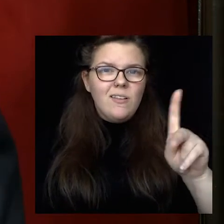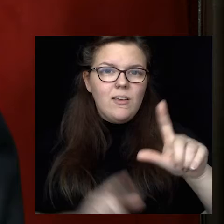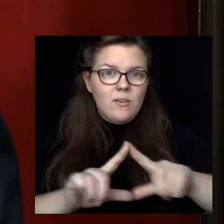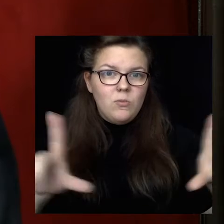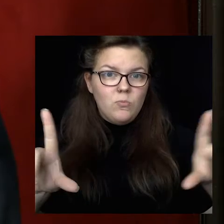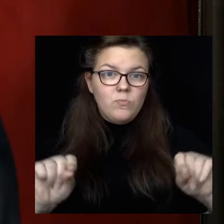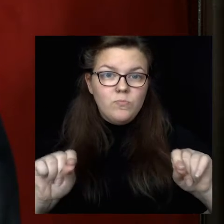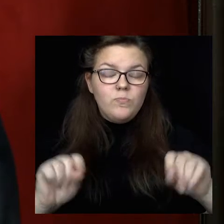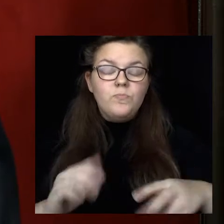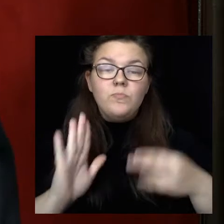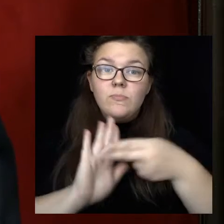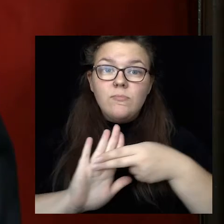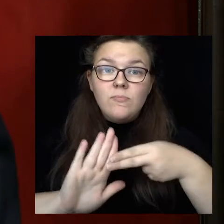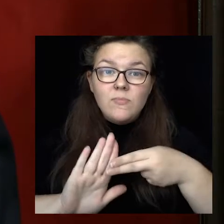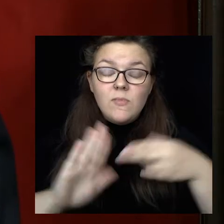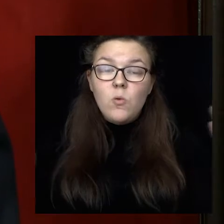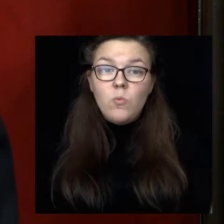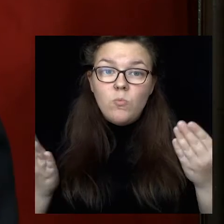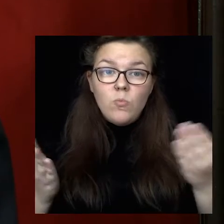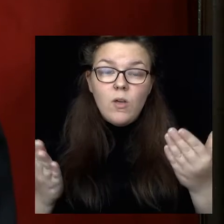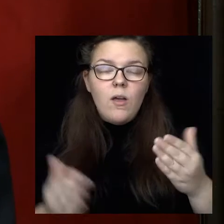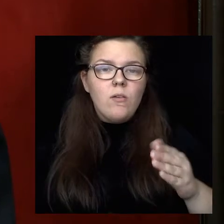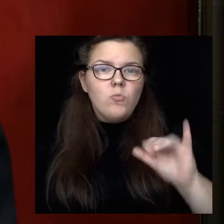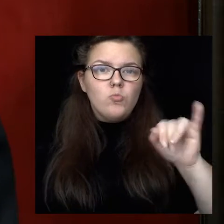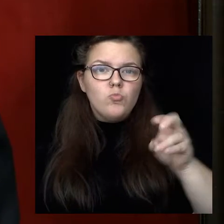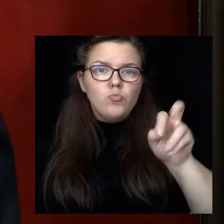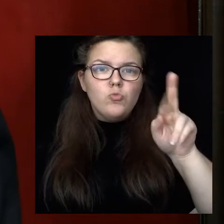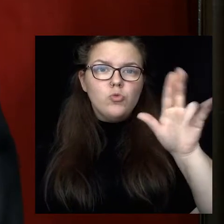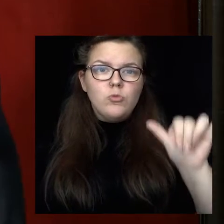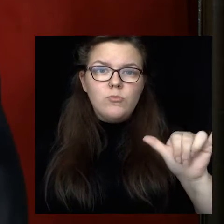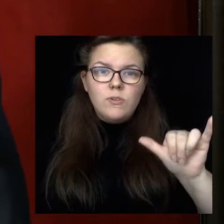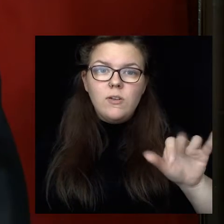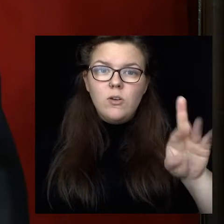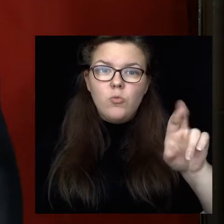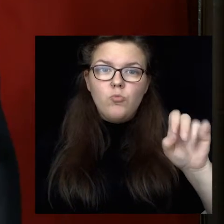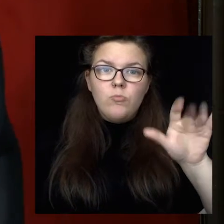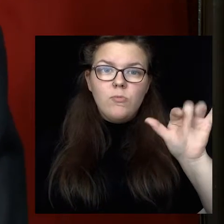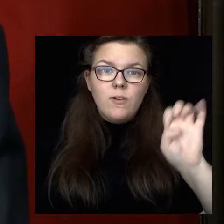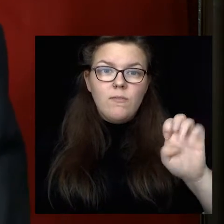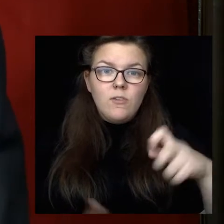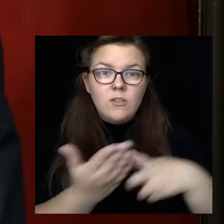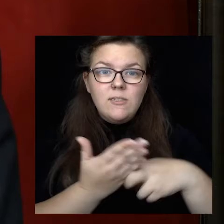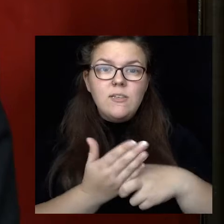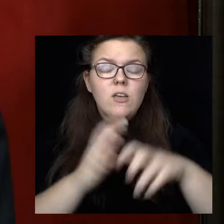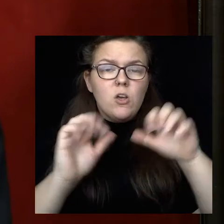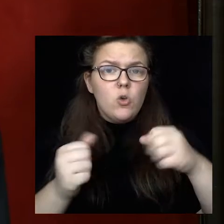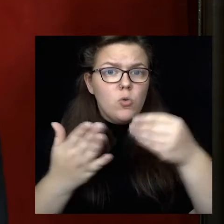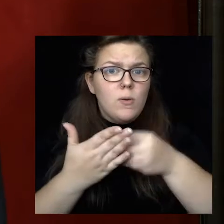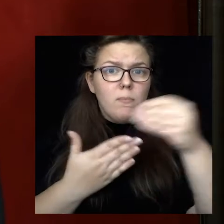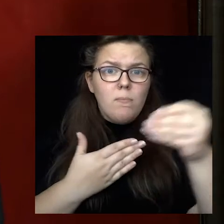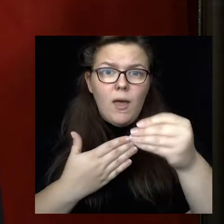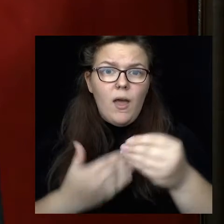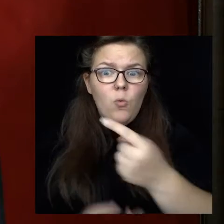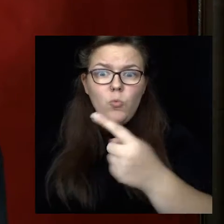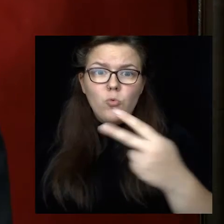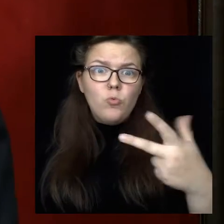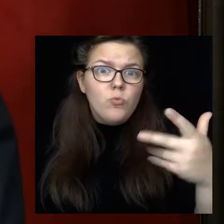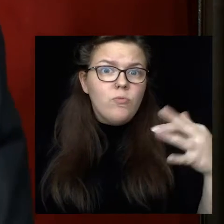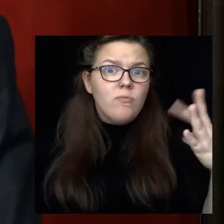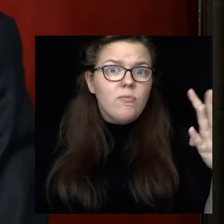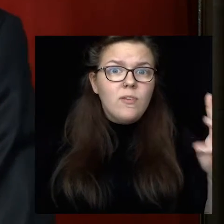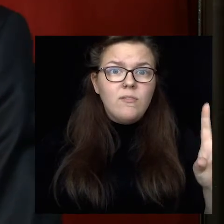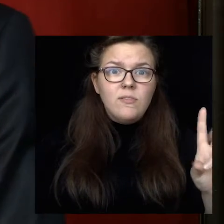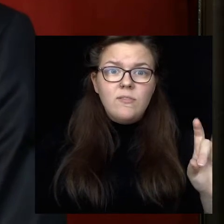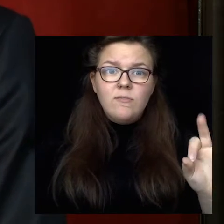below. The package is listed as jewelry raffle ticket, and there's no limit on the number of tickets you can purchase for your chance